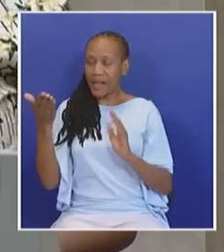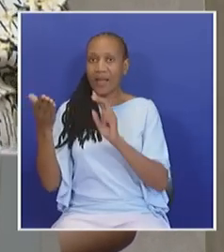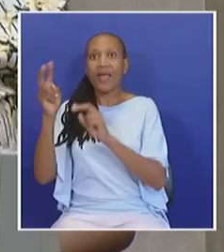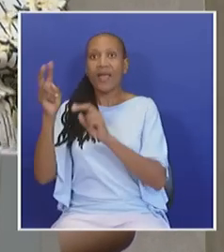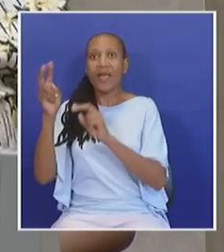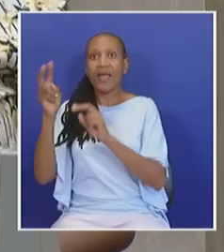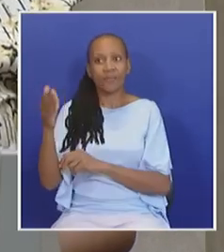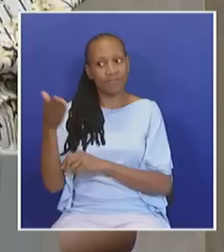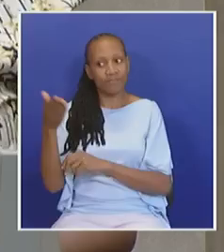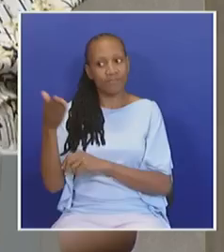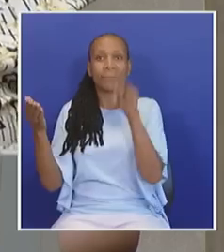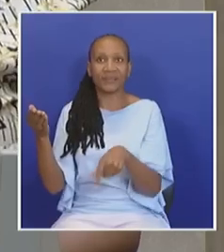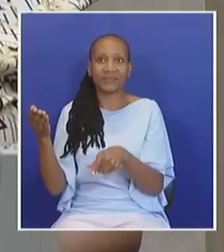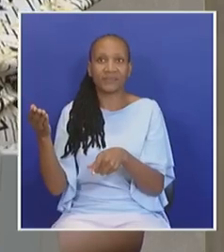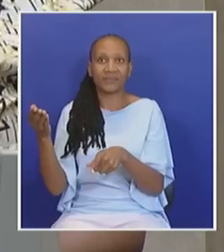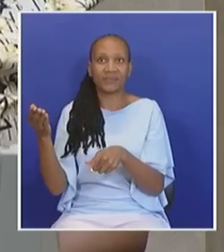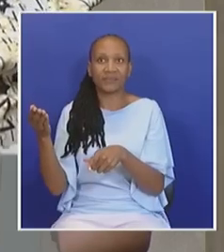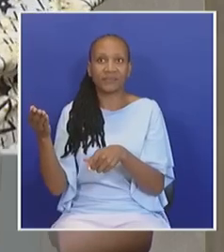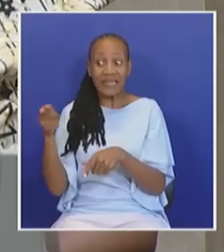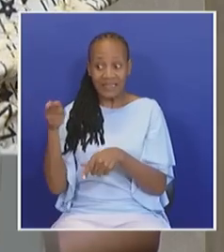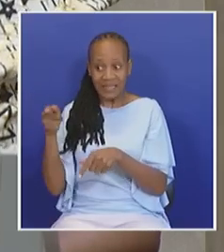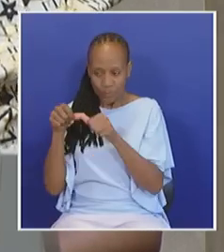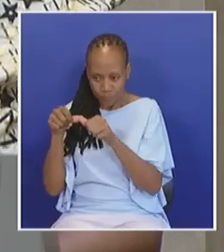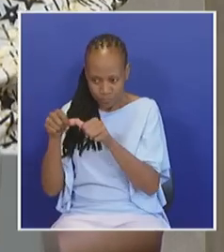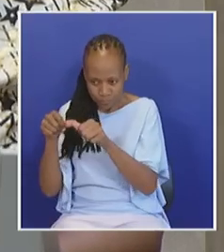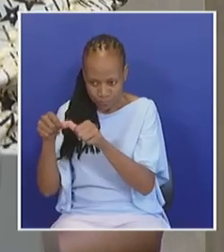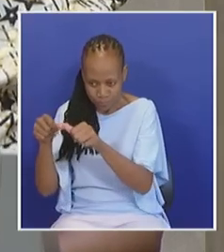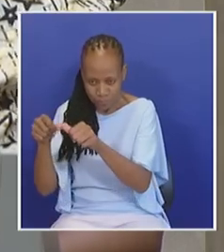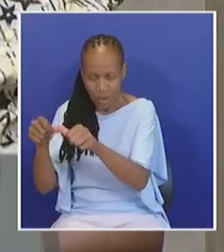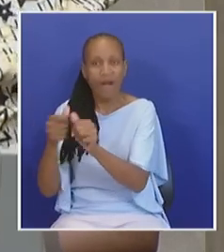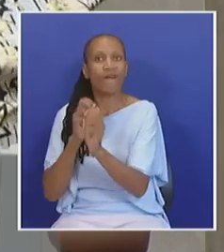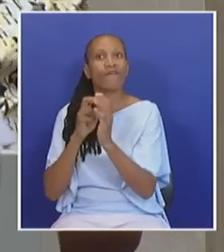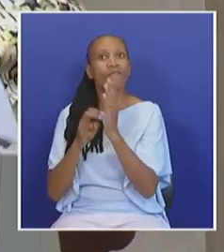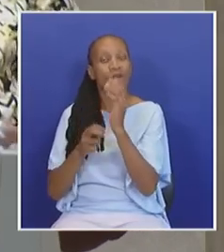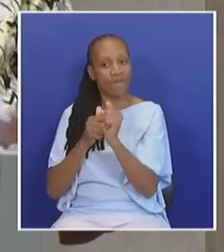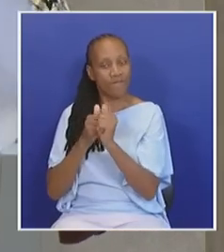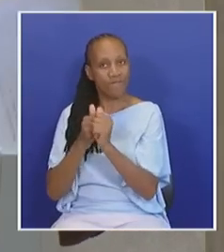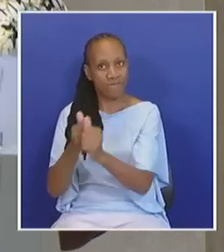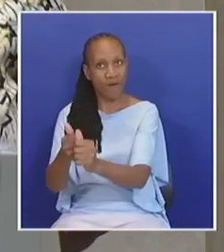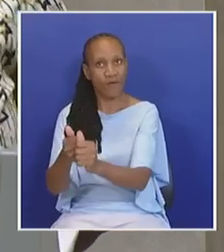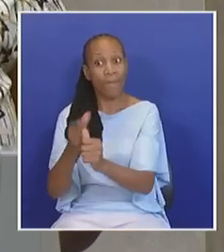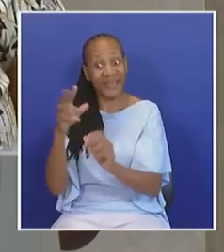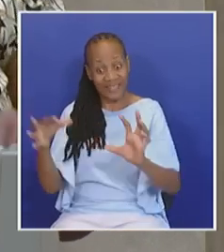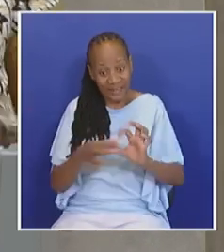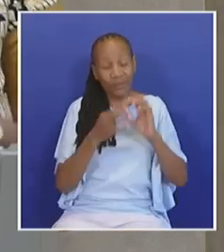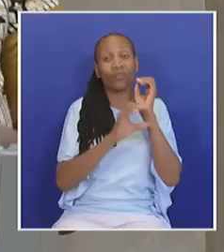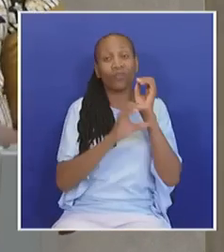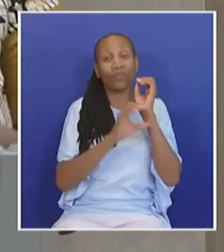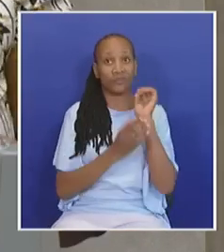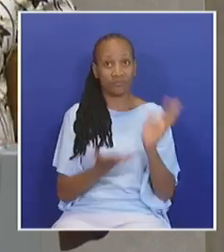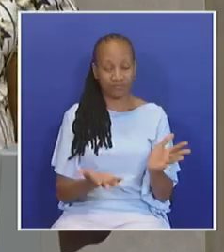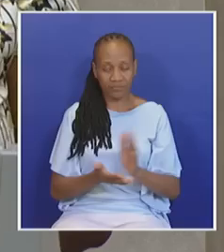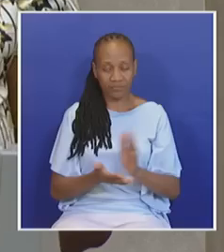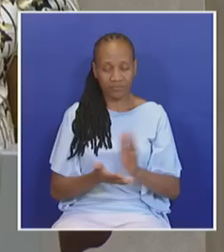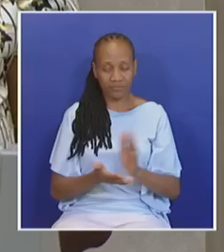Provinces and dealt with in accordance with the procedures prescribed in the Constitution. As required by